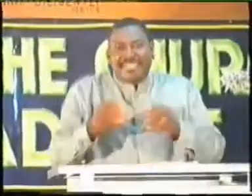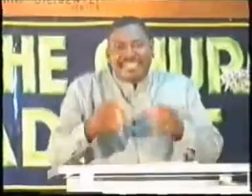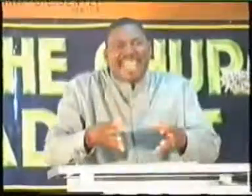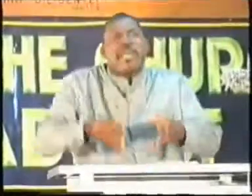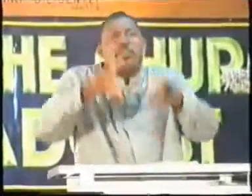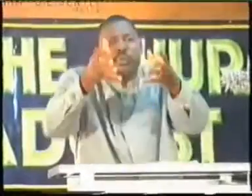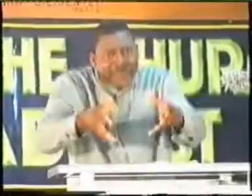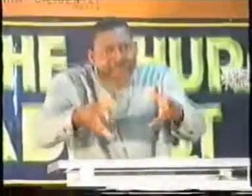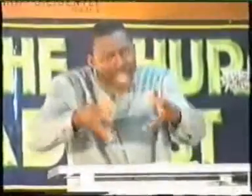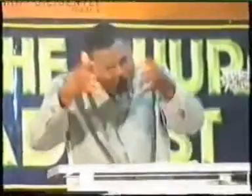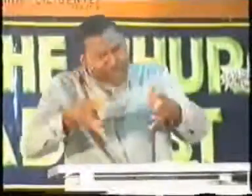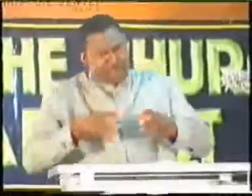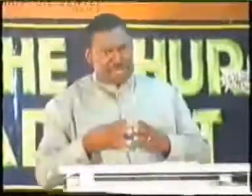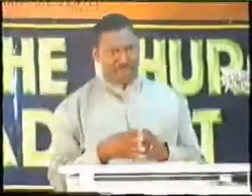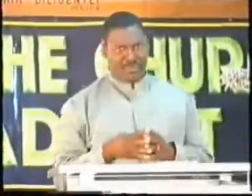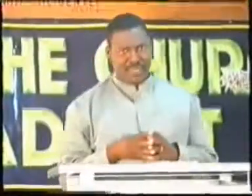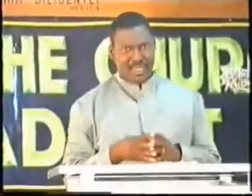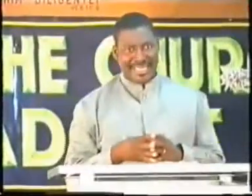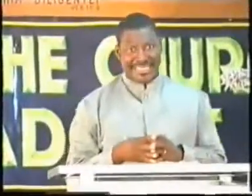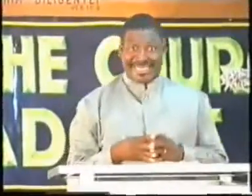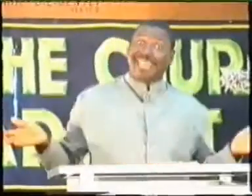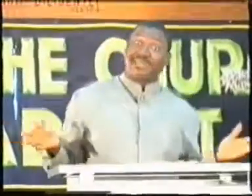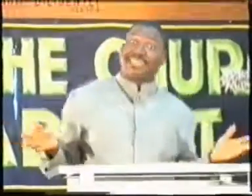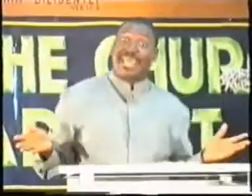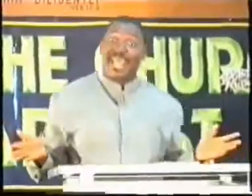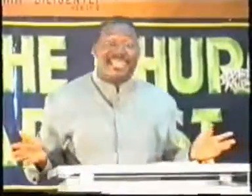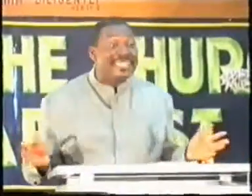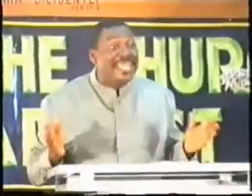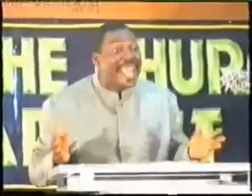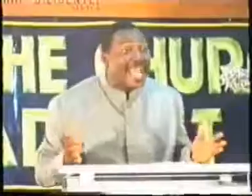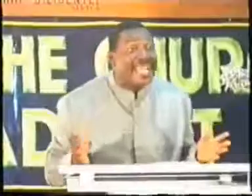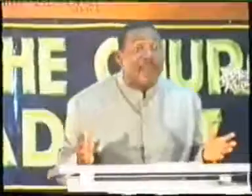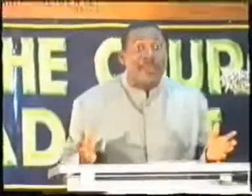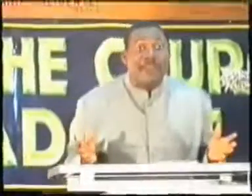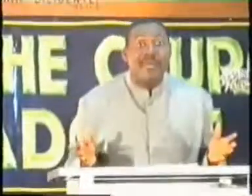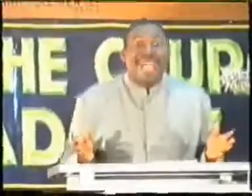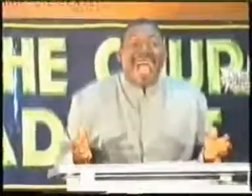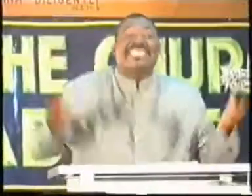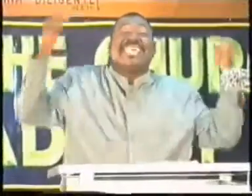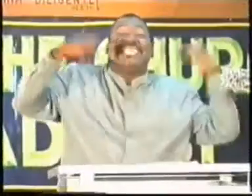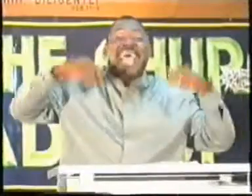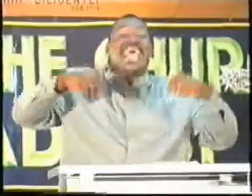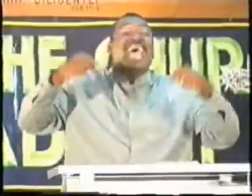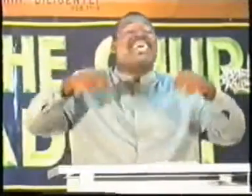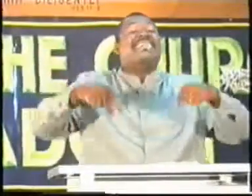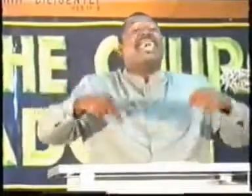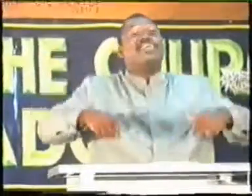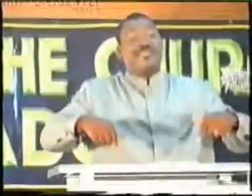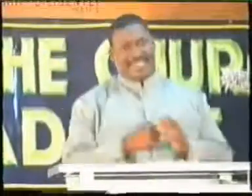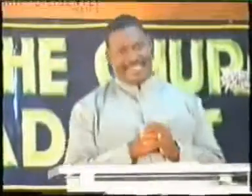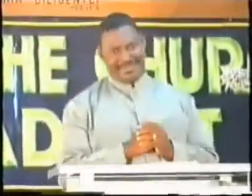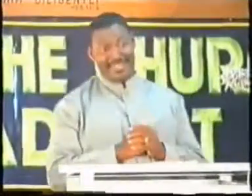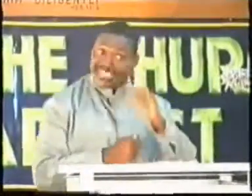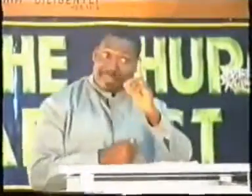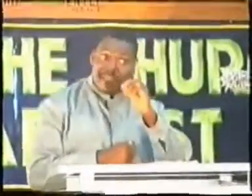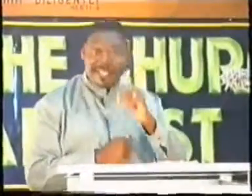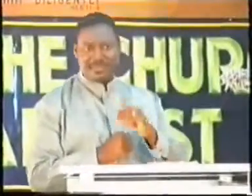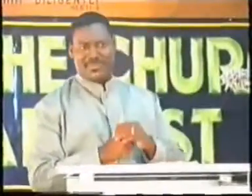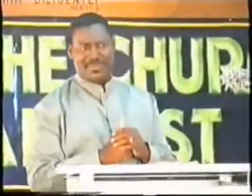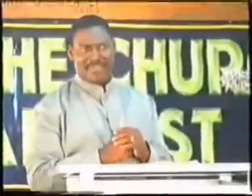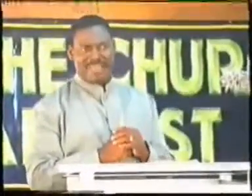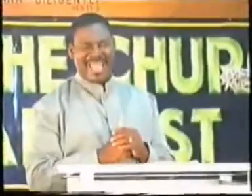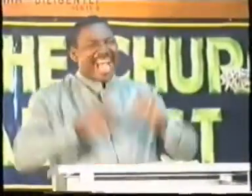no etwa se ye boa no ewo na hochire mu se saa na dem te ade ade se ye ne ka ensempa no achade ene ye de tena iwiase ti asem